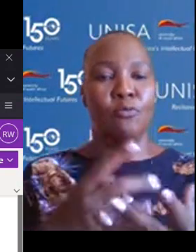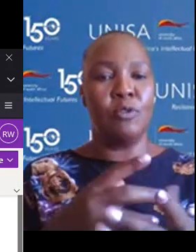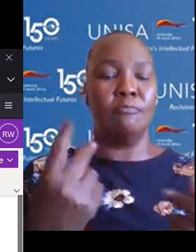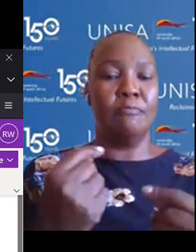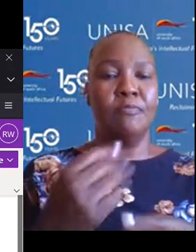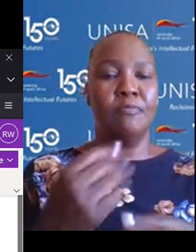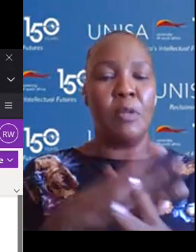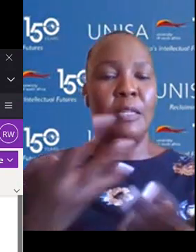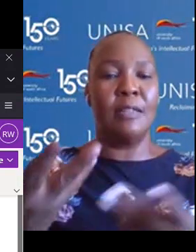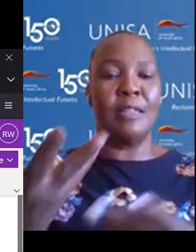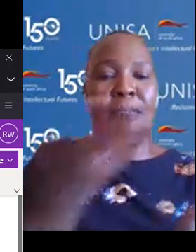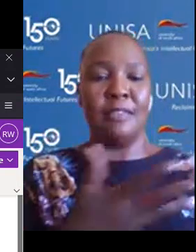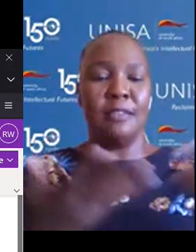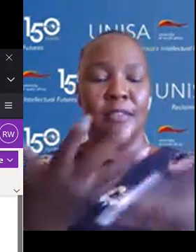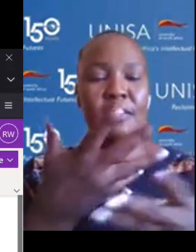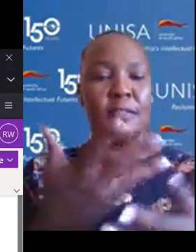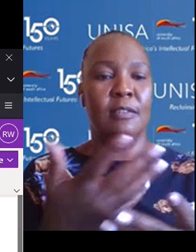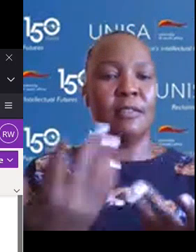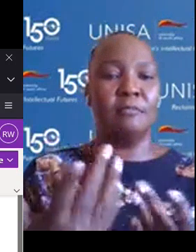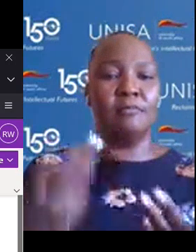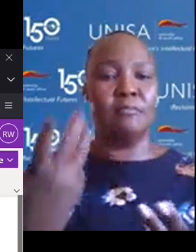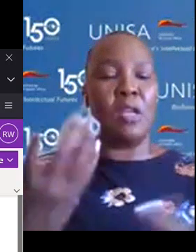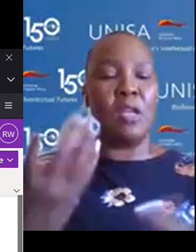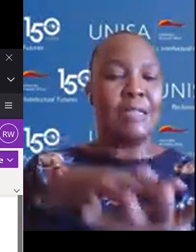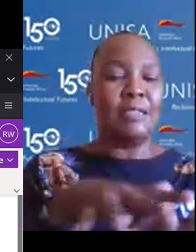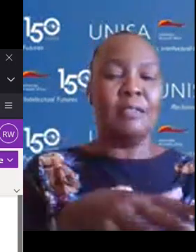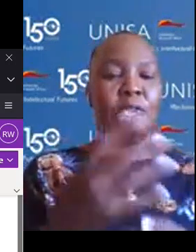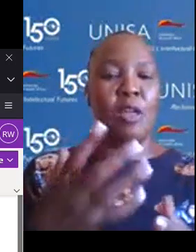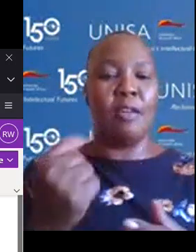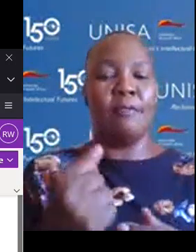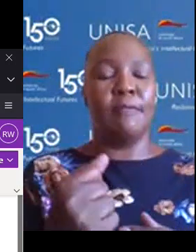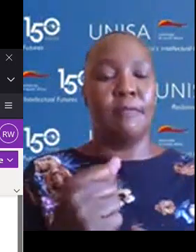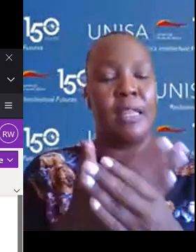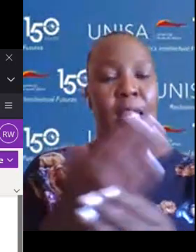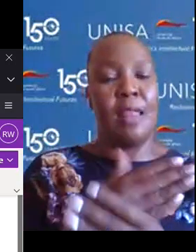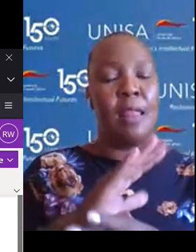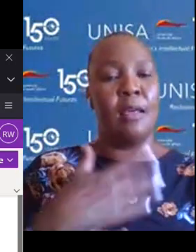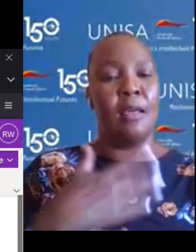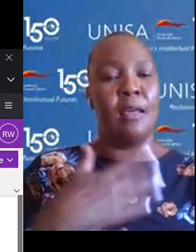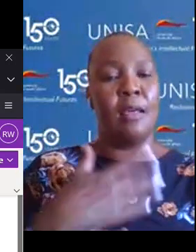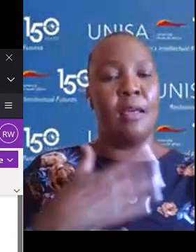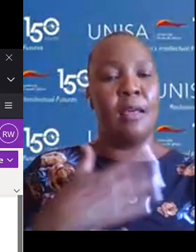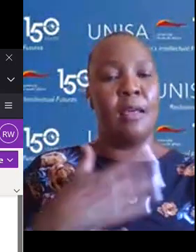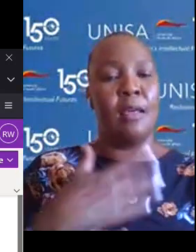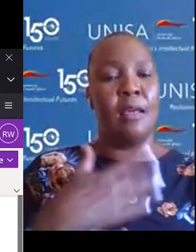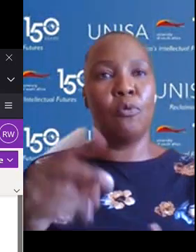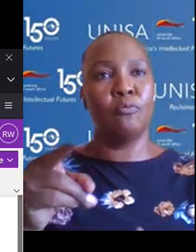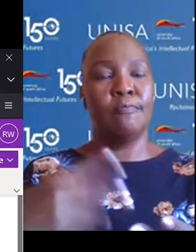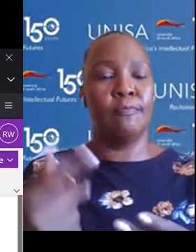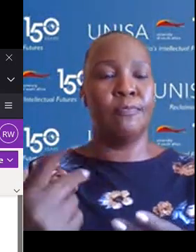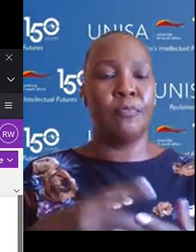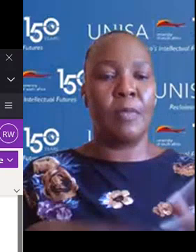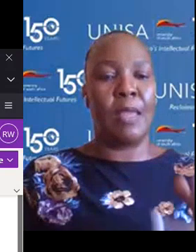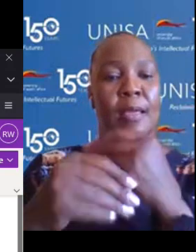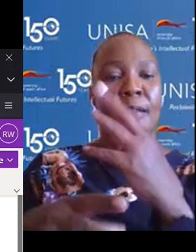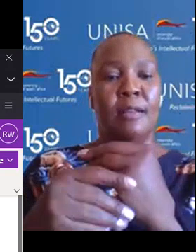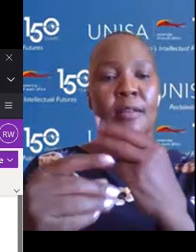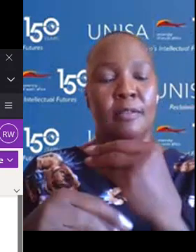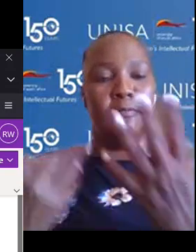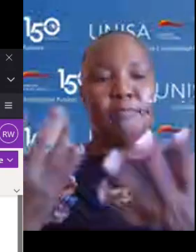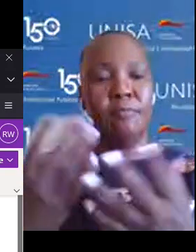it interactive, such as this, where you actually add a file. Now, say I want to now also add a file in here. So